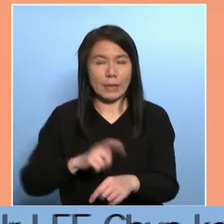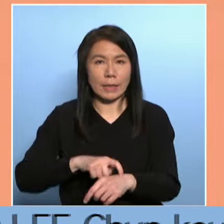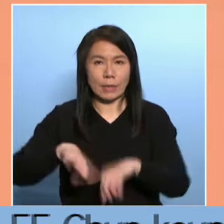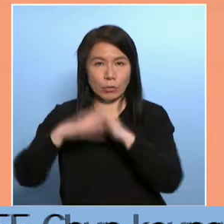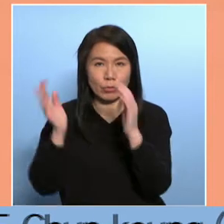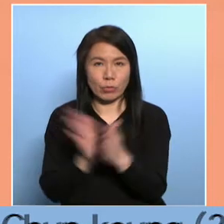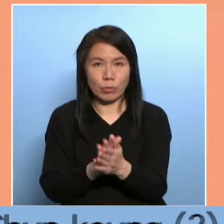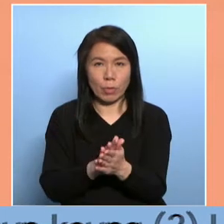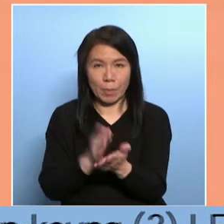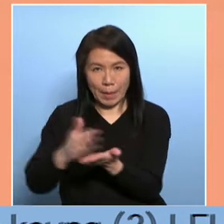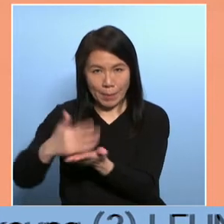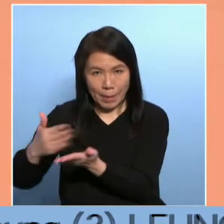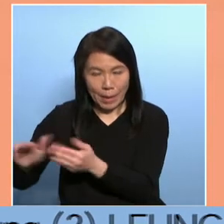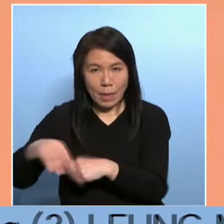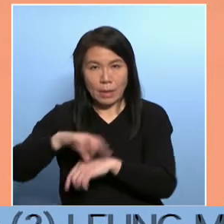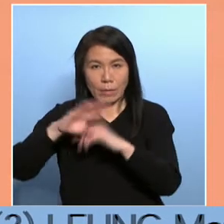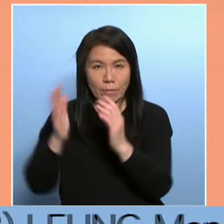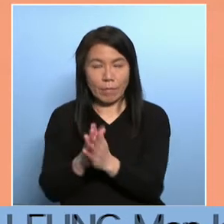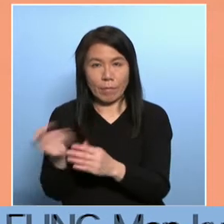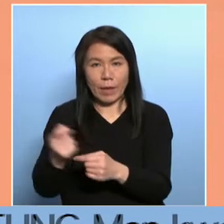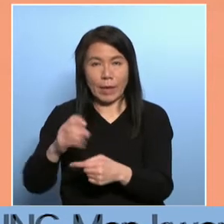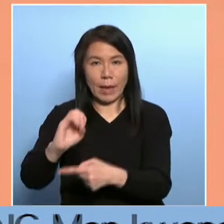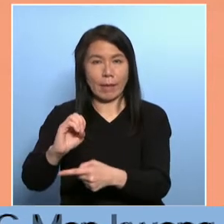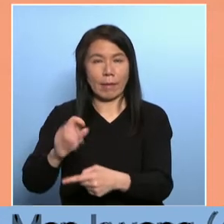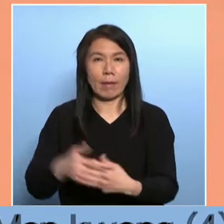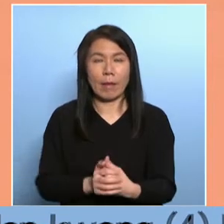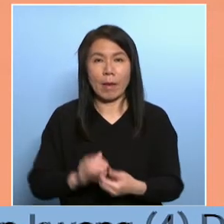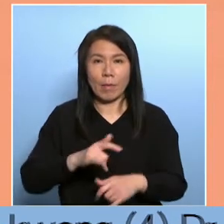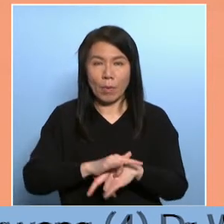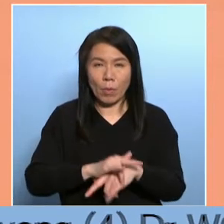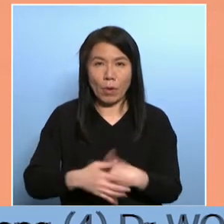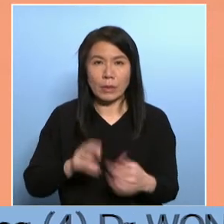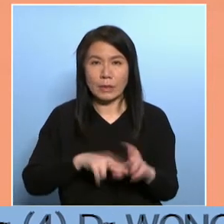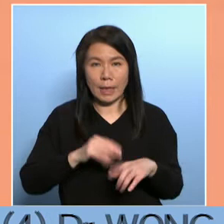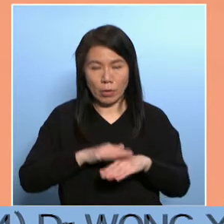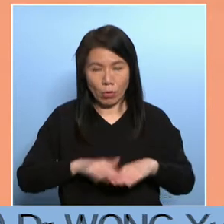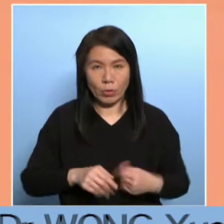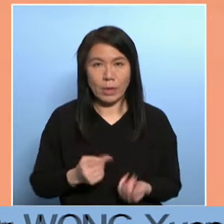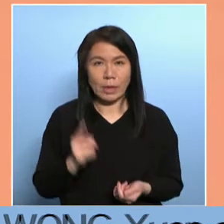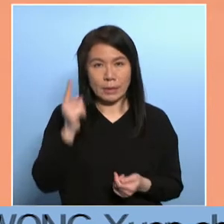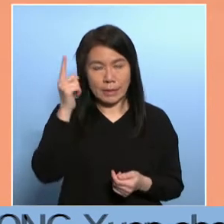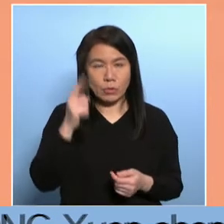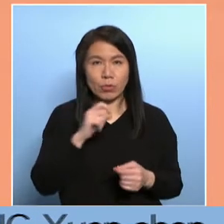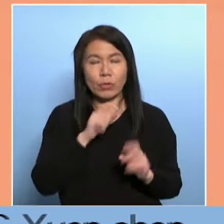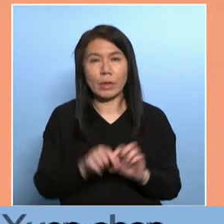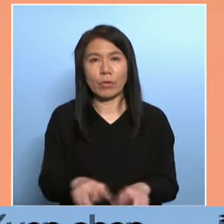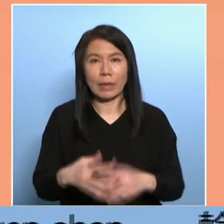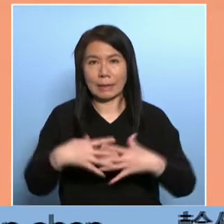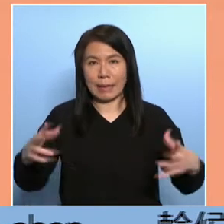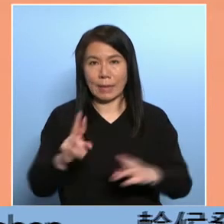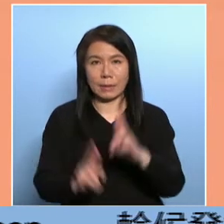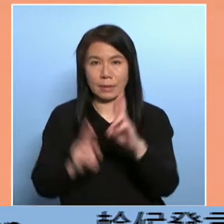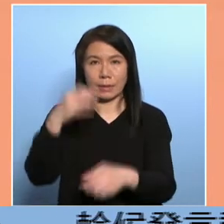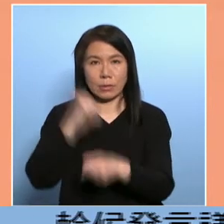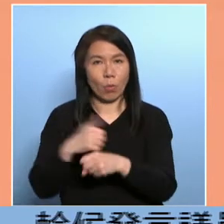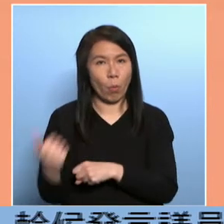infection cases, but then they would proceed to massive testing, and they are able to achieve zero